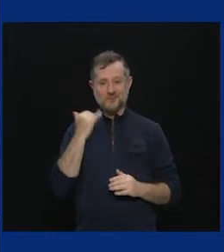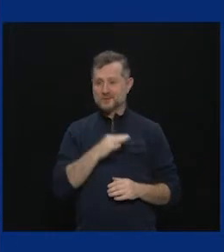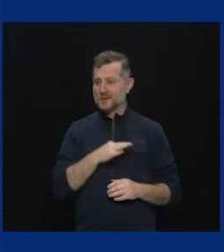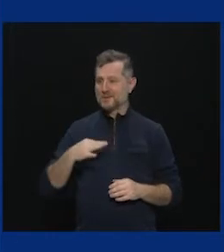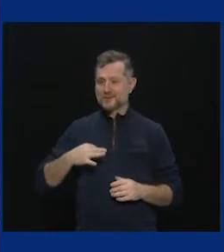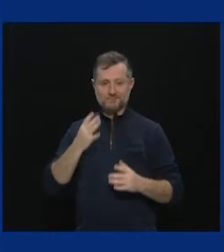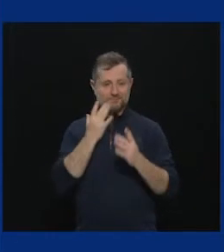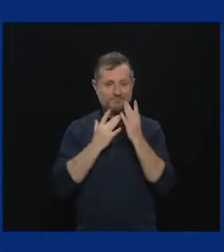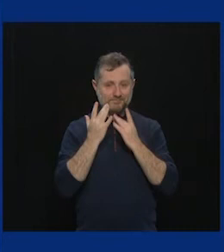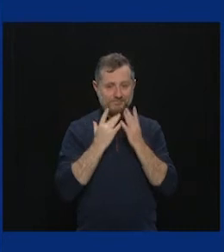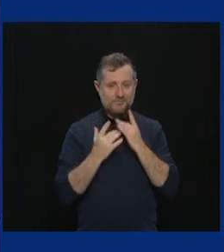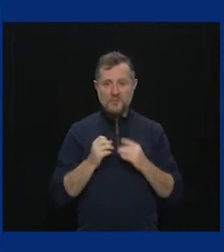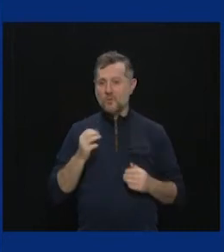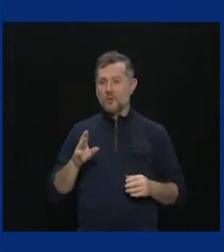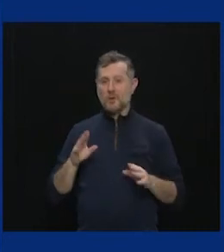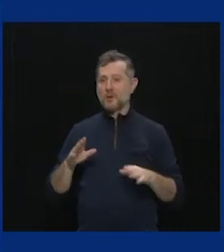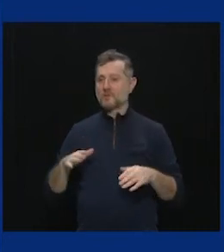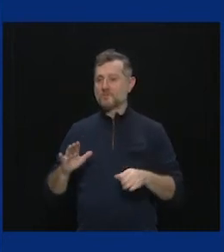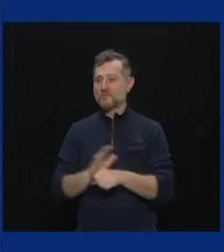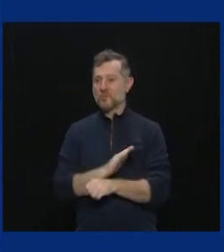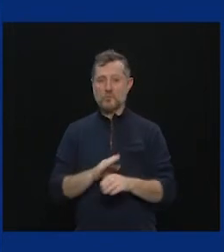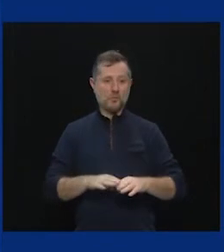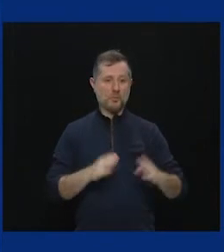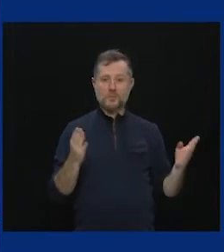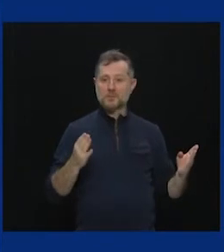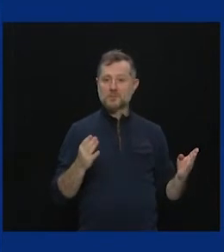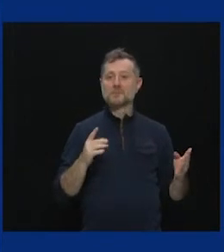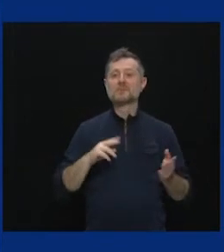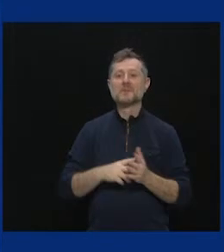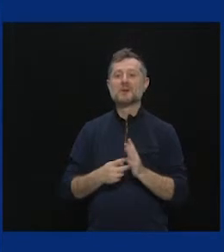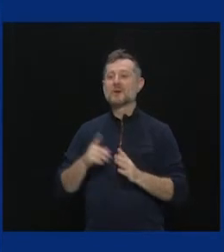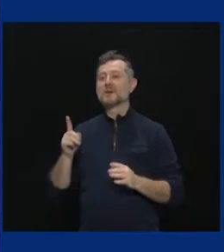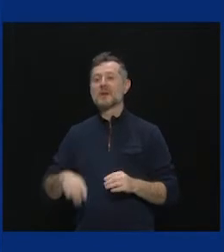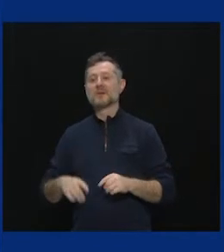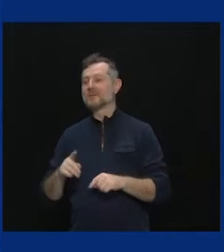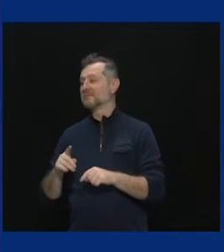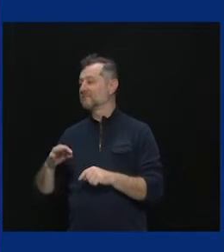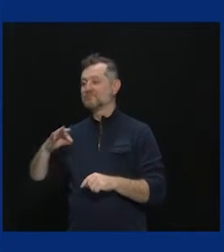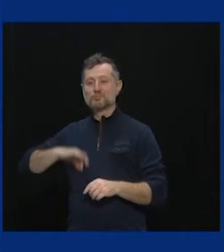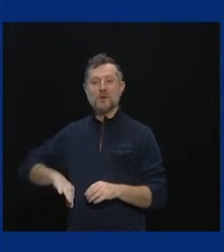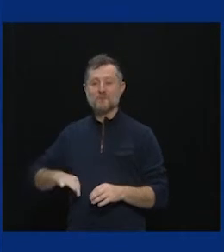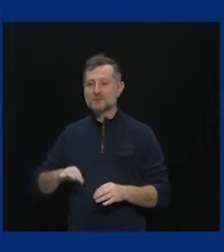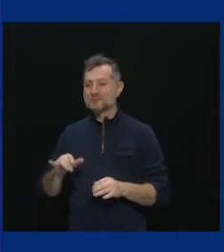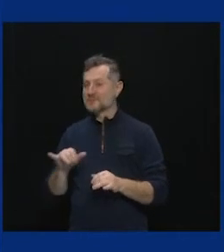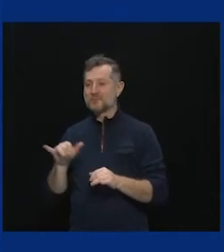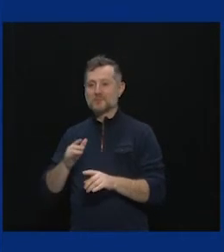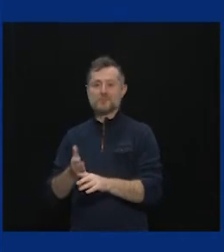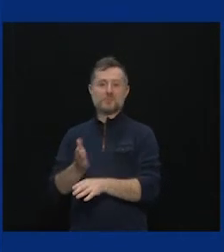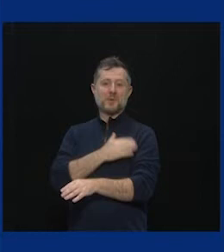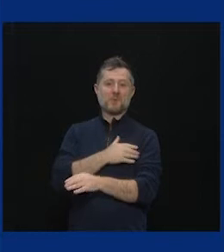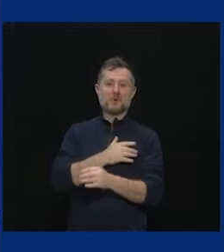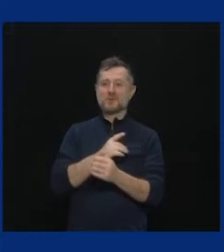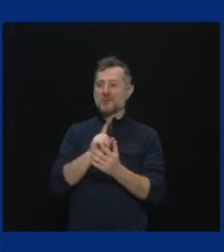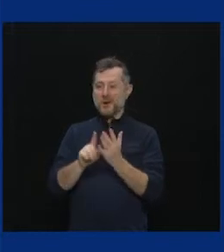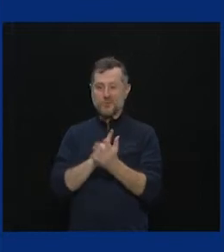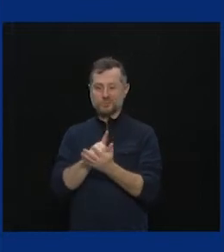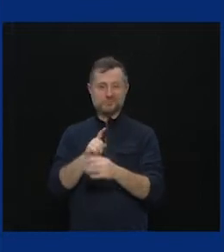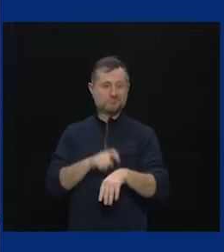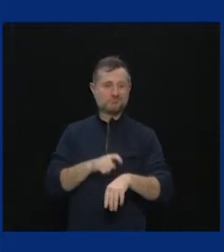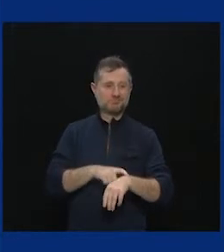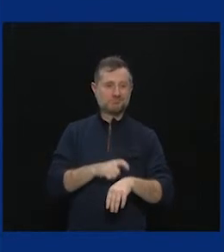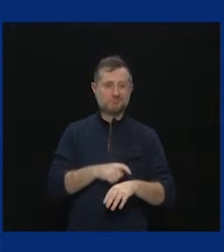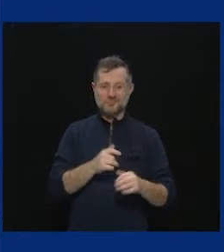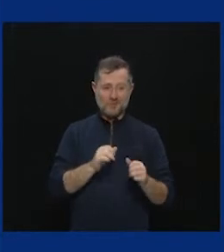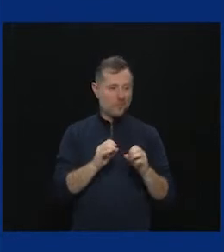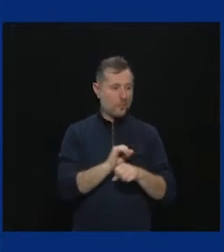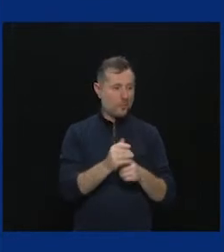fully operational, they're never going to make their full profits if they don't have the hours they used to have, but they can't have the hours without the workers, and they don't have enough revenue coming in to pay for the